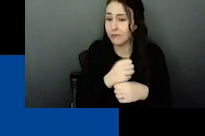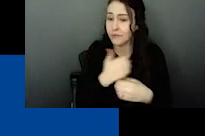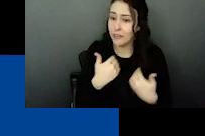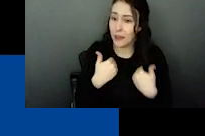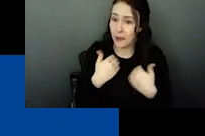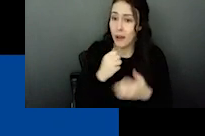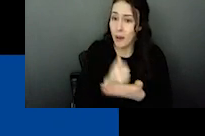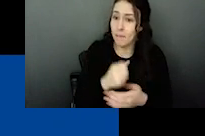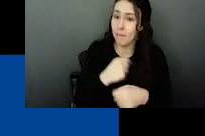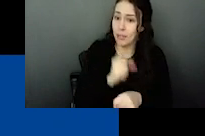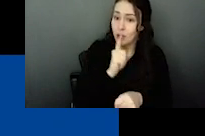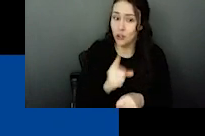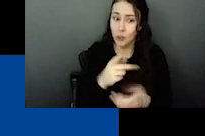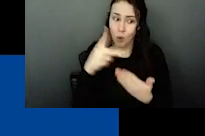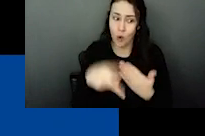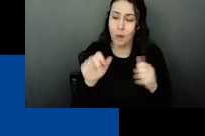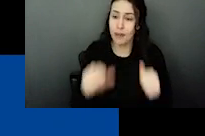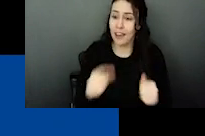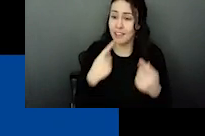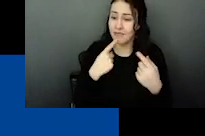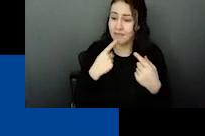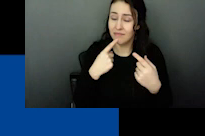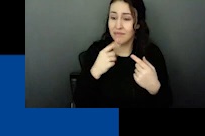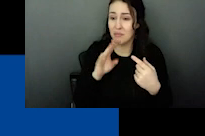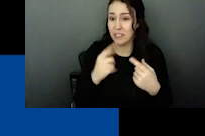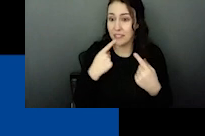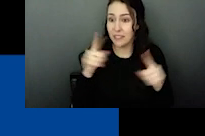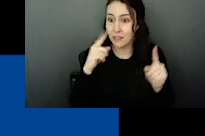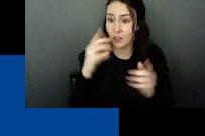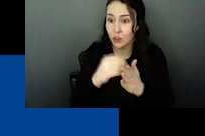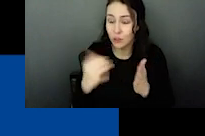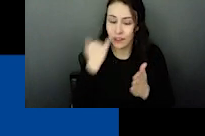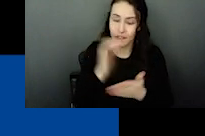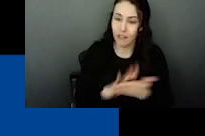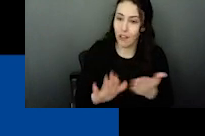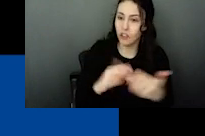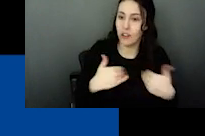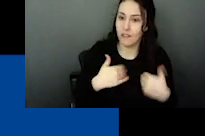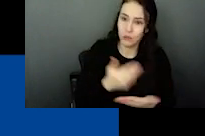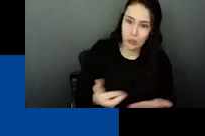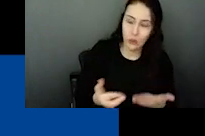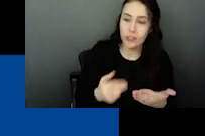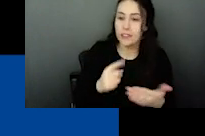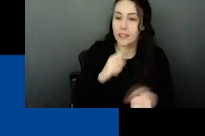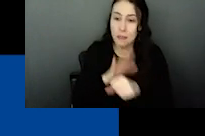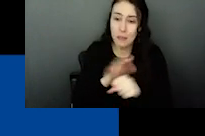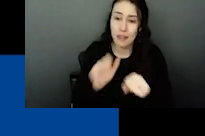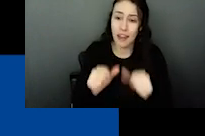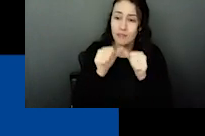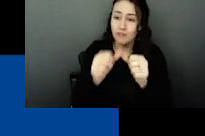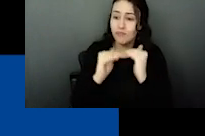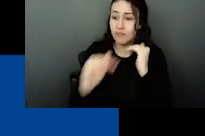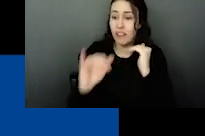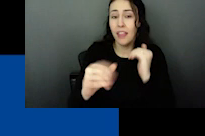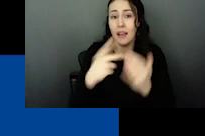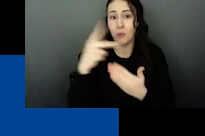for students right off the bat, and that the college has the resources and the commitment to sustain a program, and then that there's jobs available in